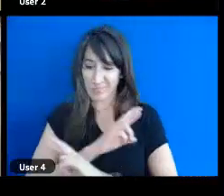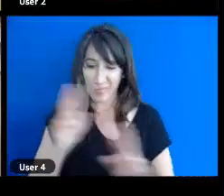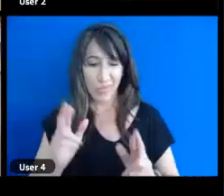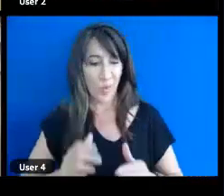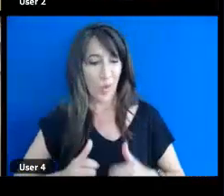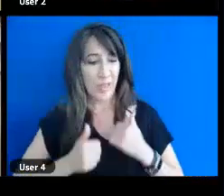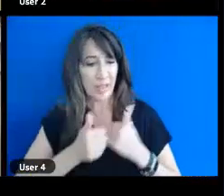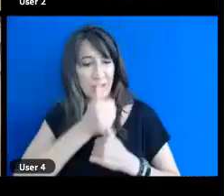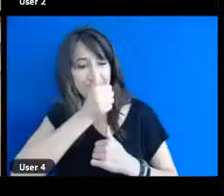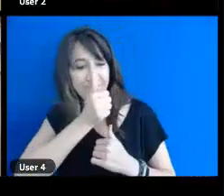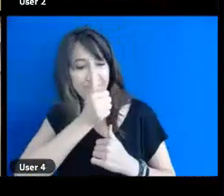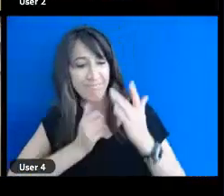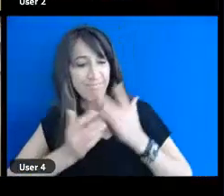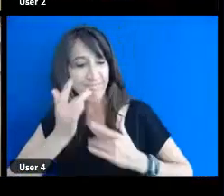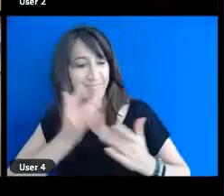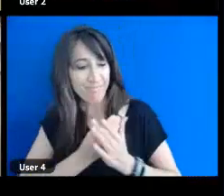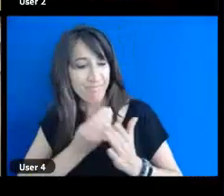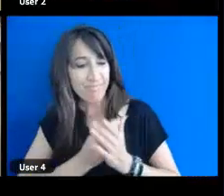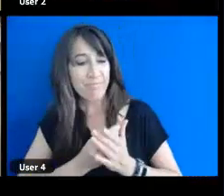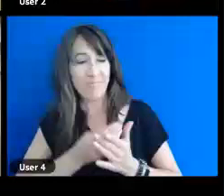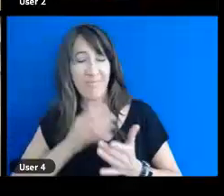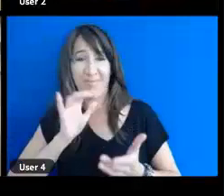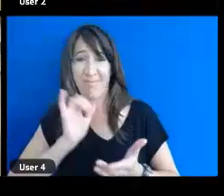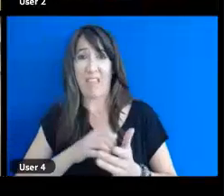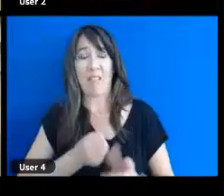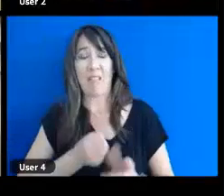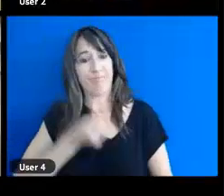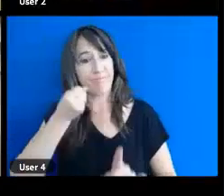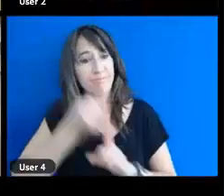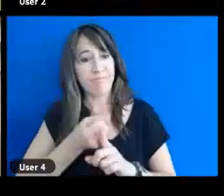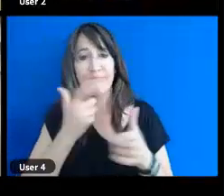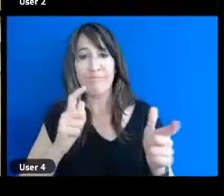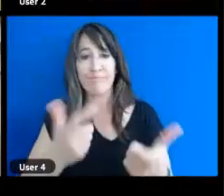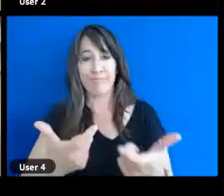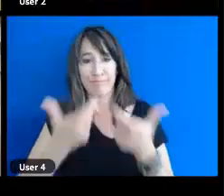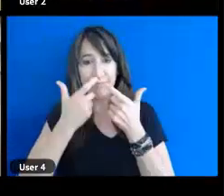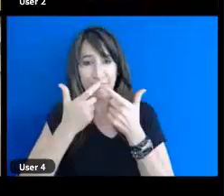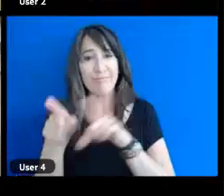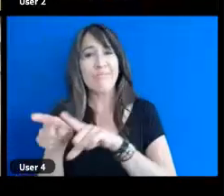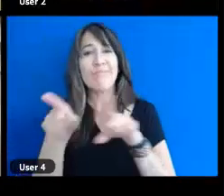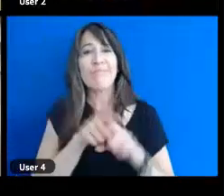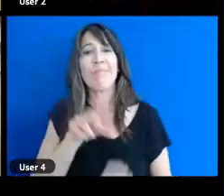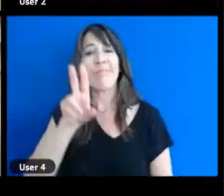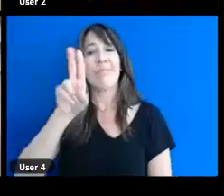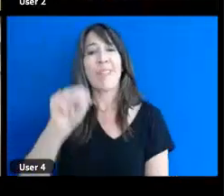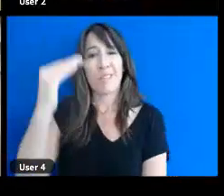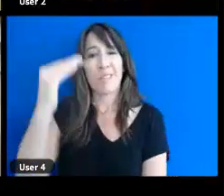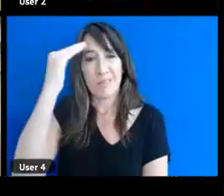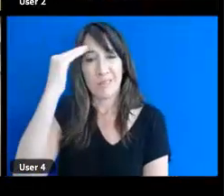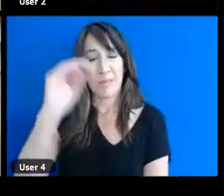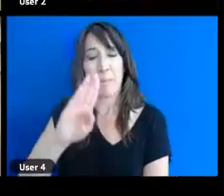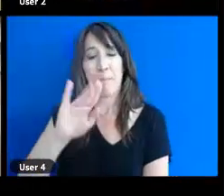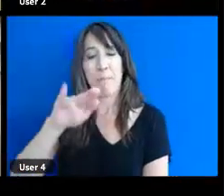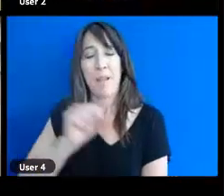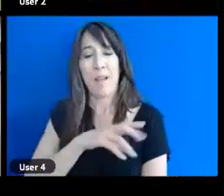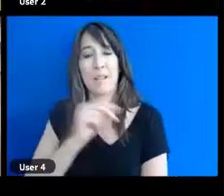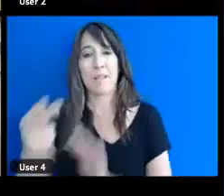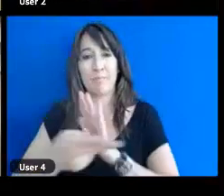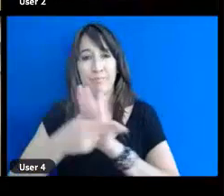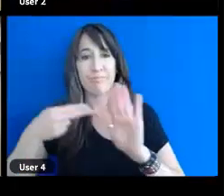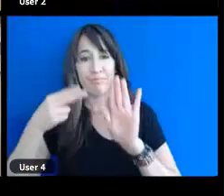disability, poor self-esteem, a mental illness, lack of readiness, or lives in poverty, that can be a fairly significant barrier